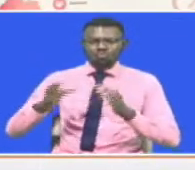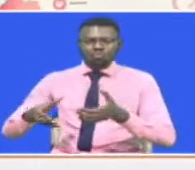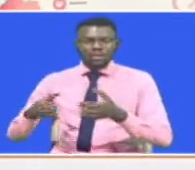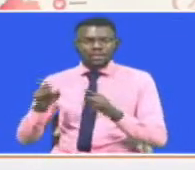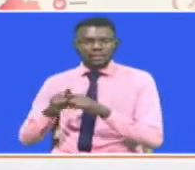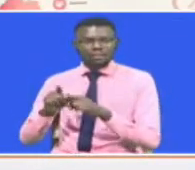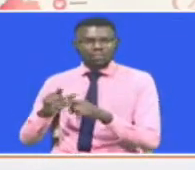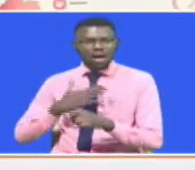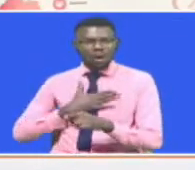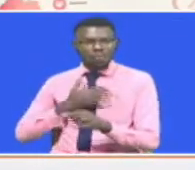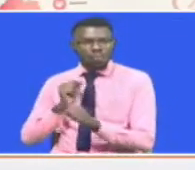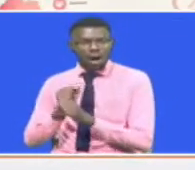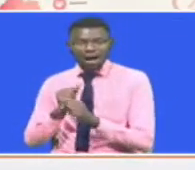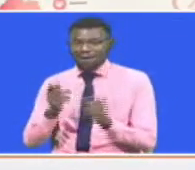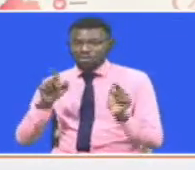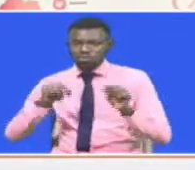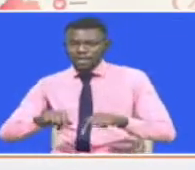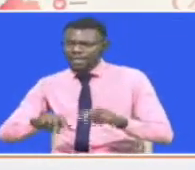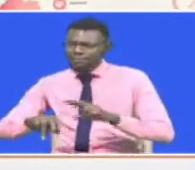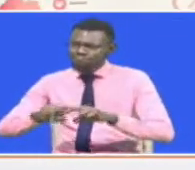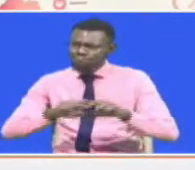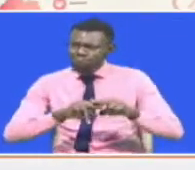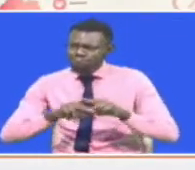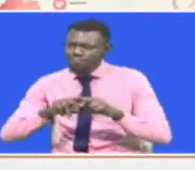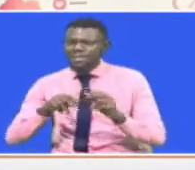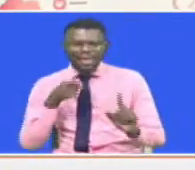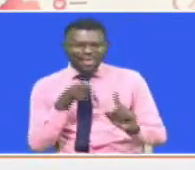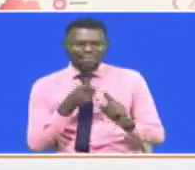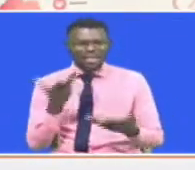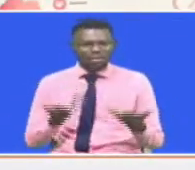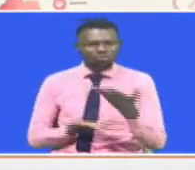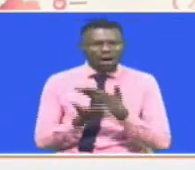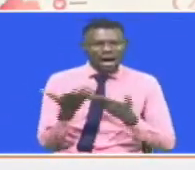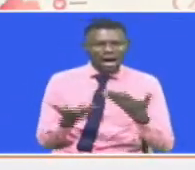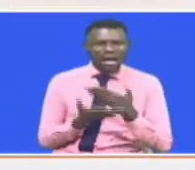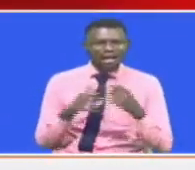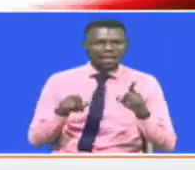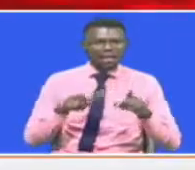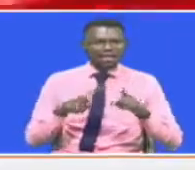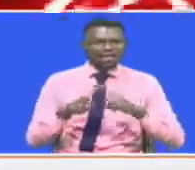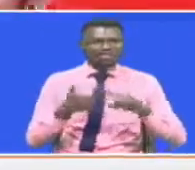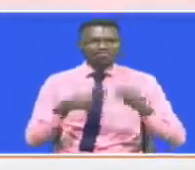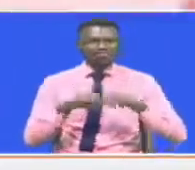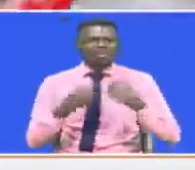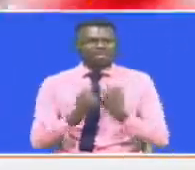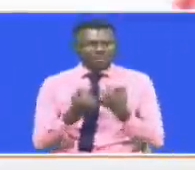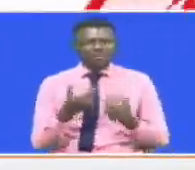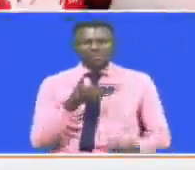you're advancing today, seated here, so that you can network and make the society better than we found it.